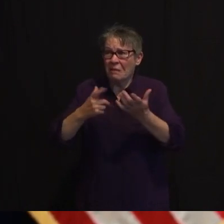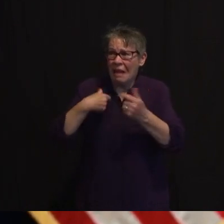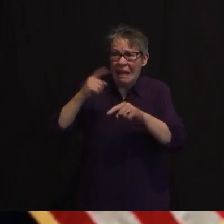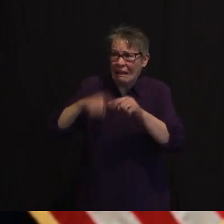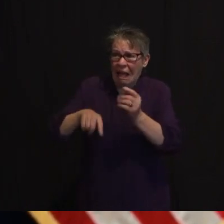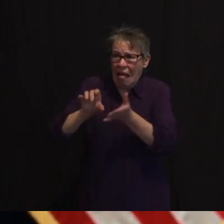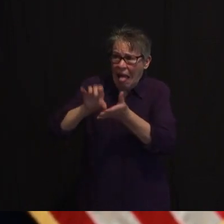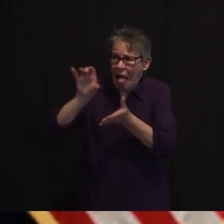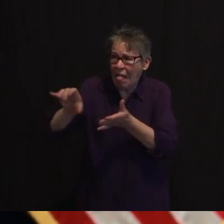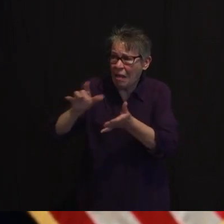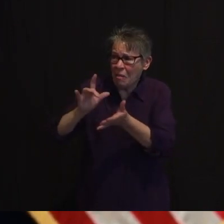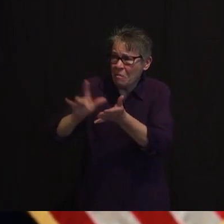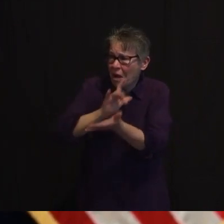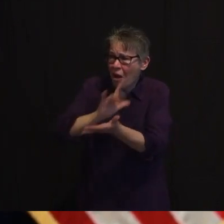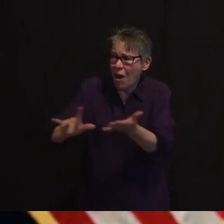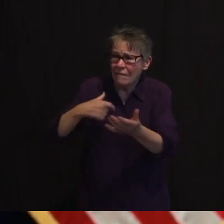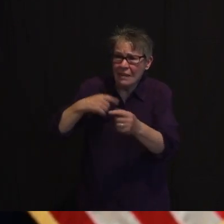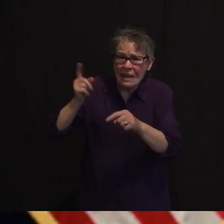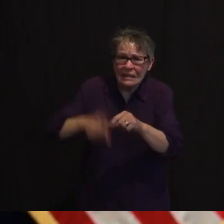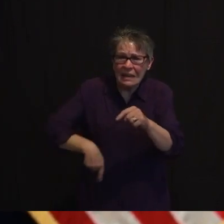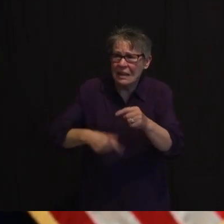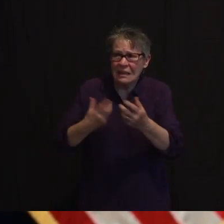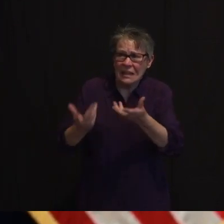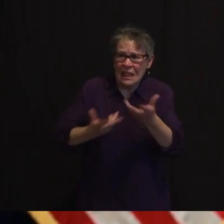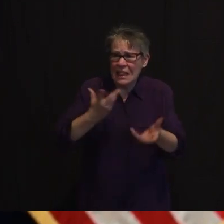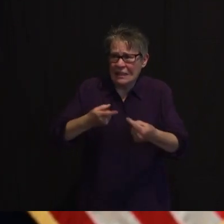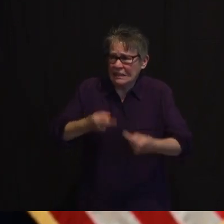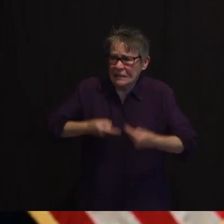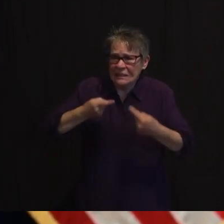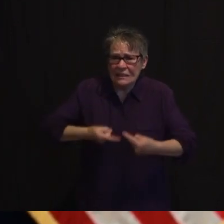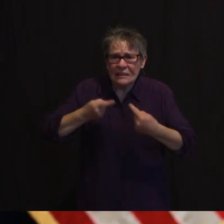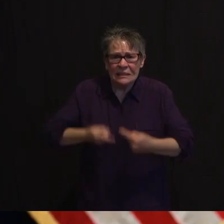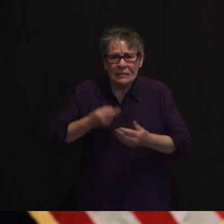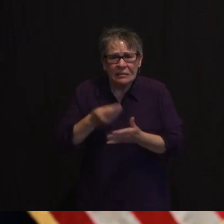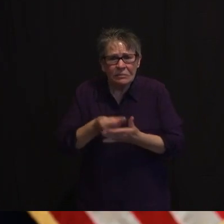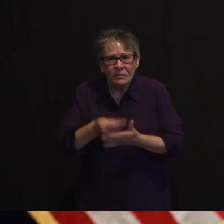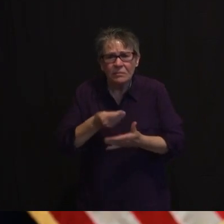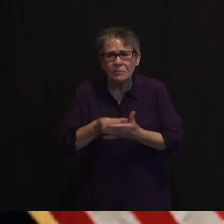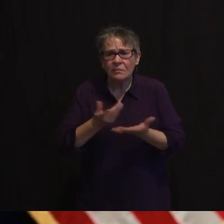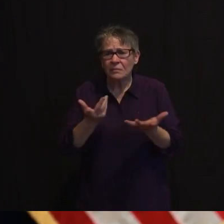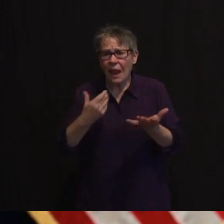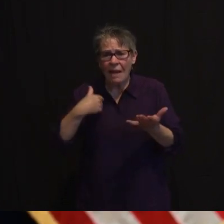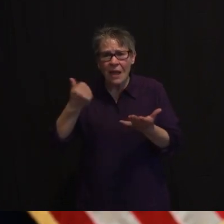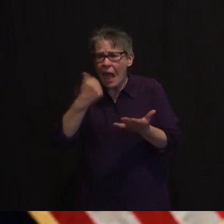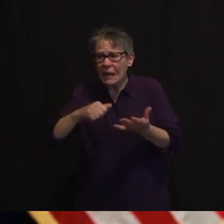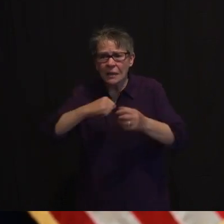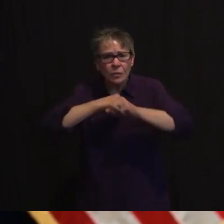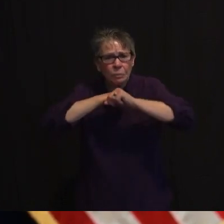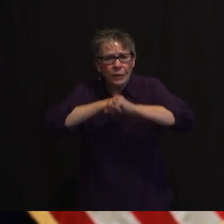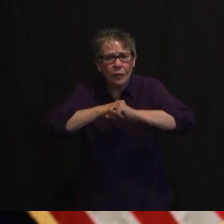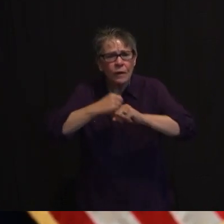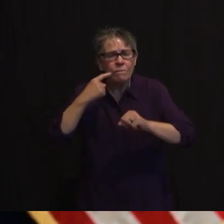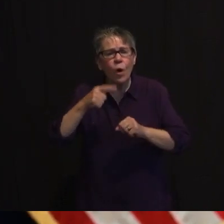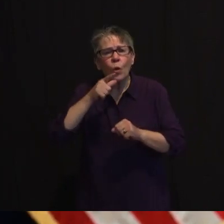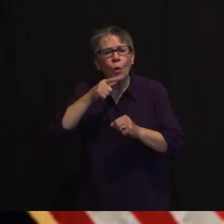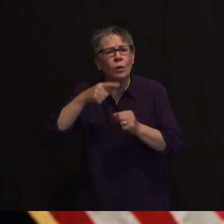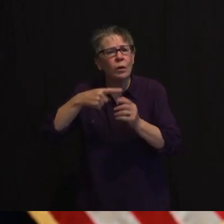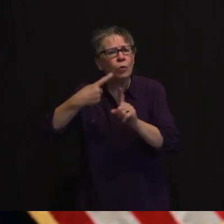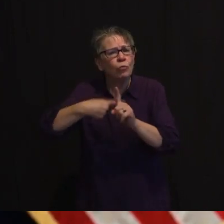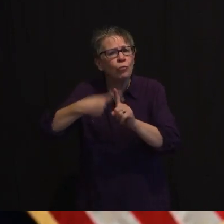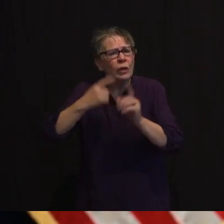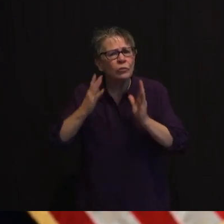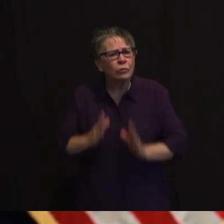under state law, and actually some of the bills that are up in the legislature today address this, so it would depend on the specific circumstances. That's why we're asking people to